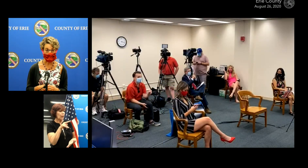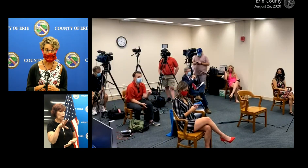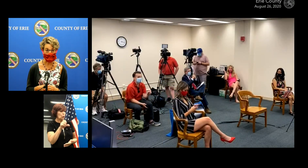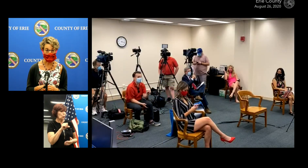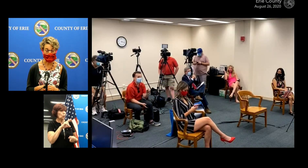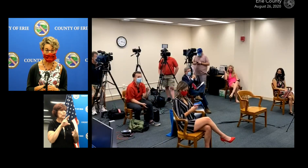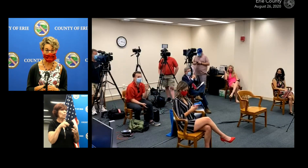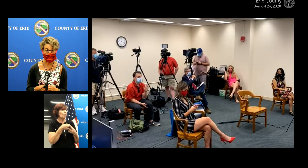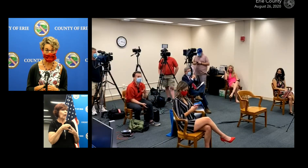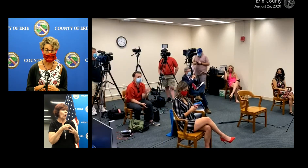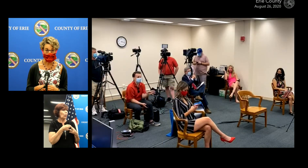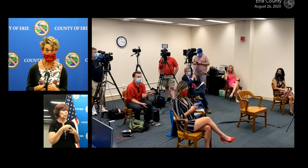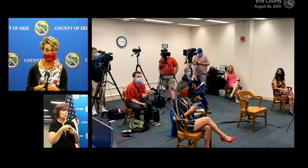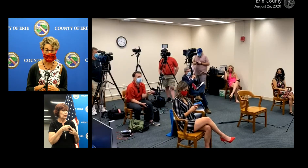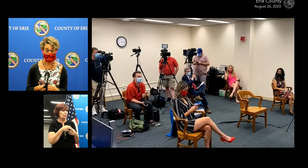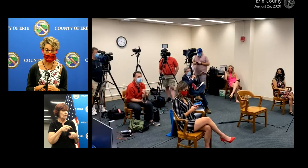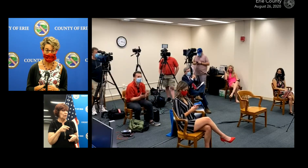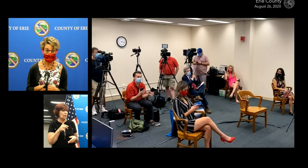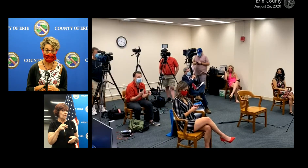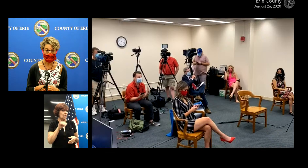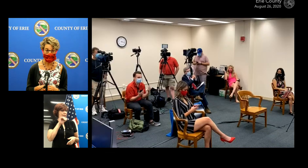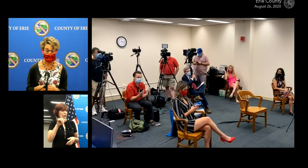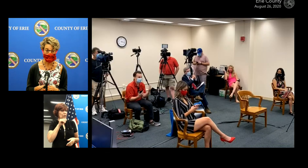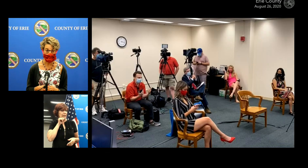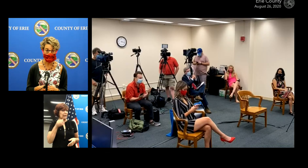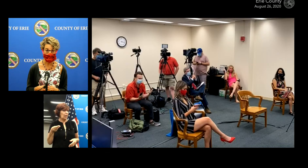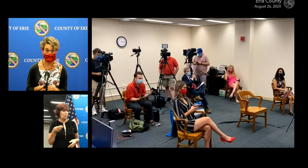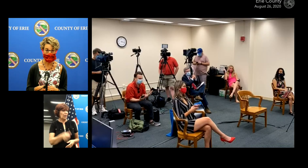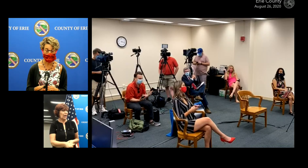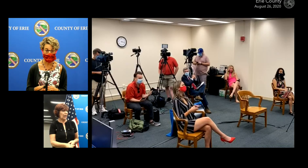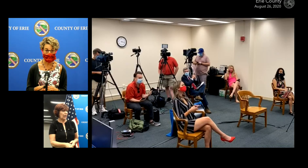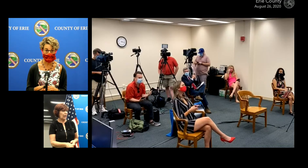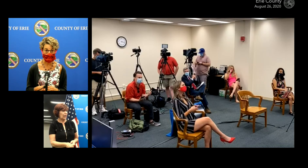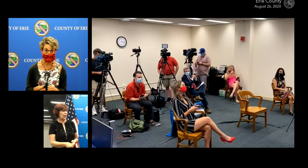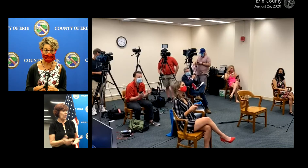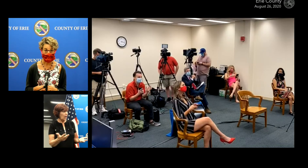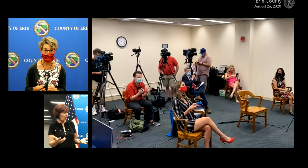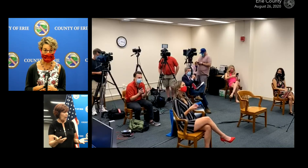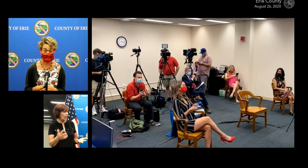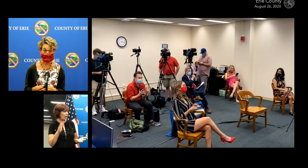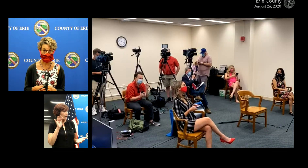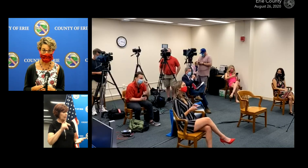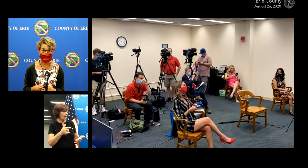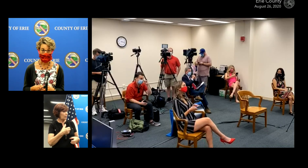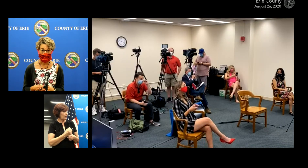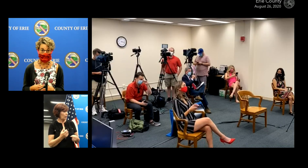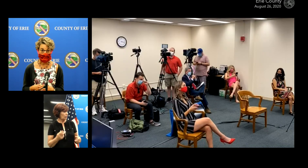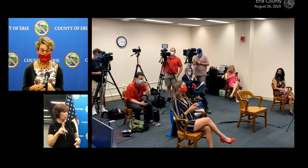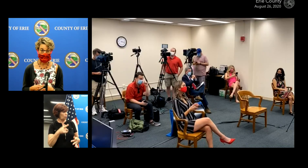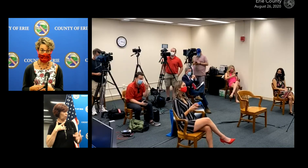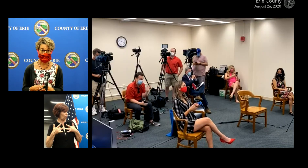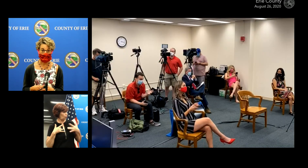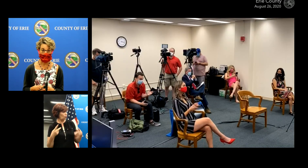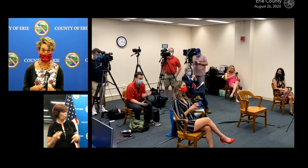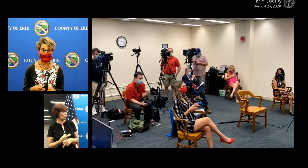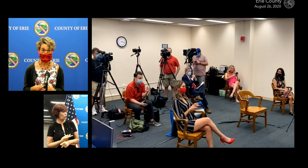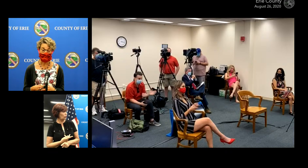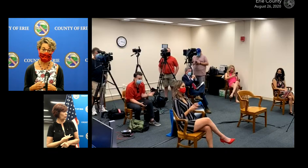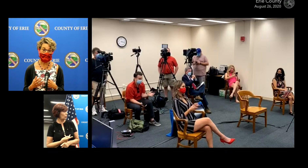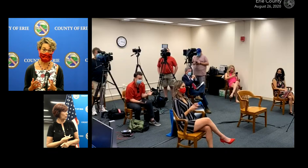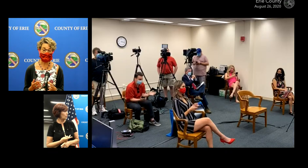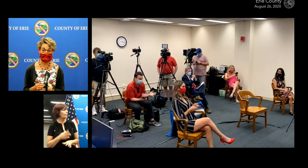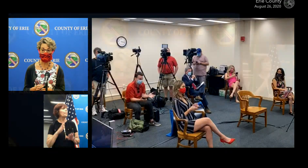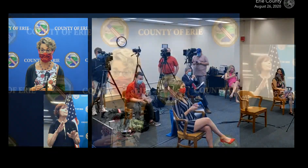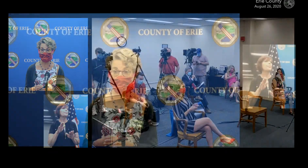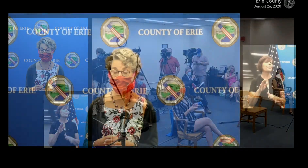local insurers not covering certain people who want to get a test, how much does that amplify the concerns that you have about schools opening? So